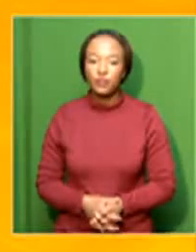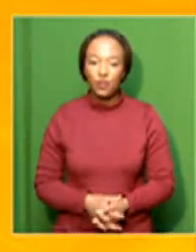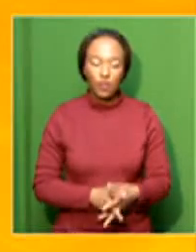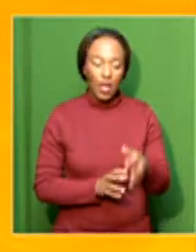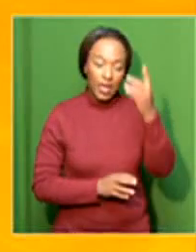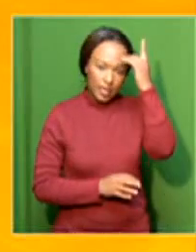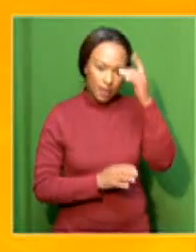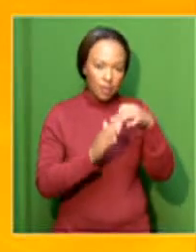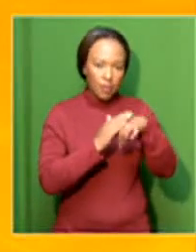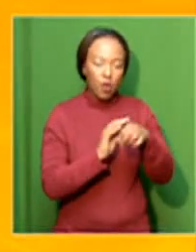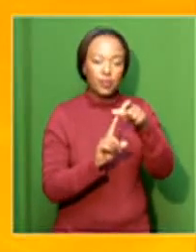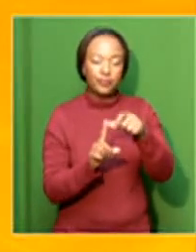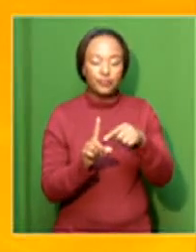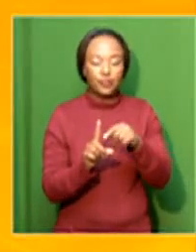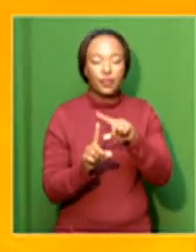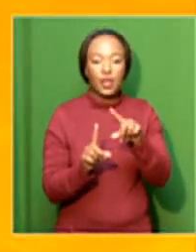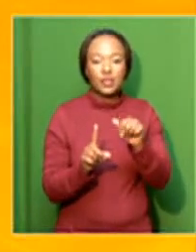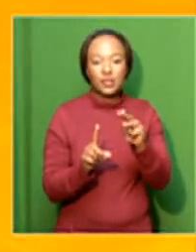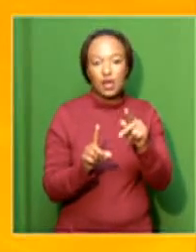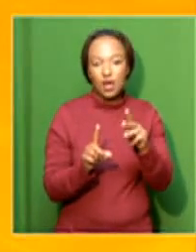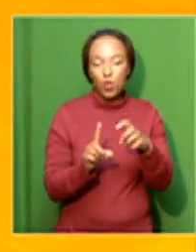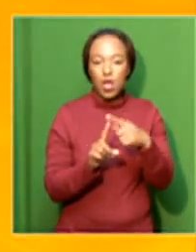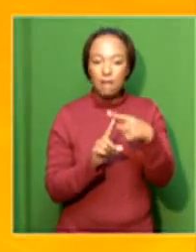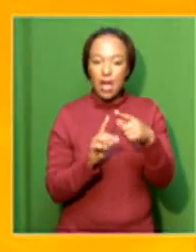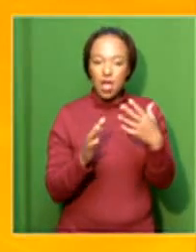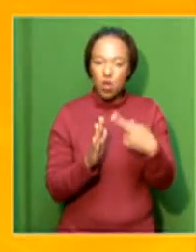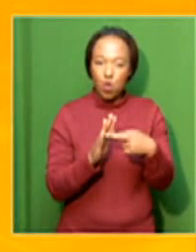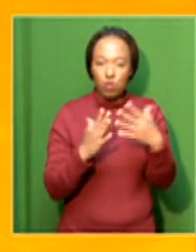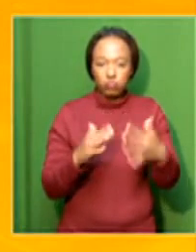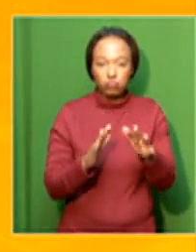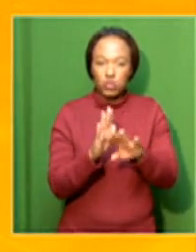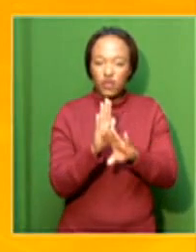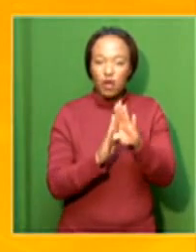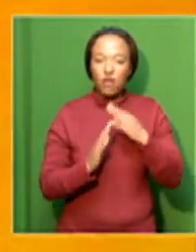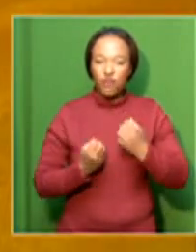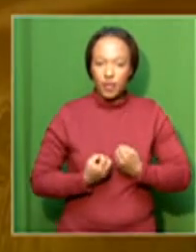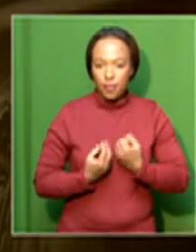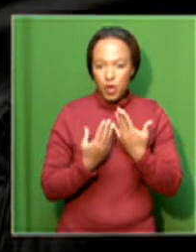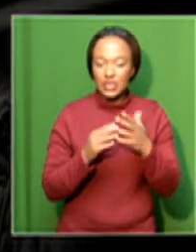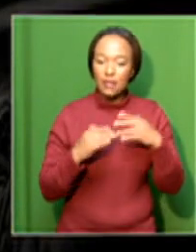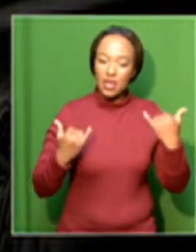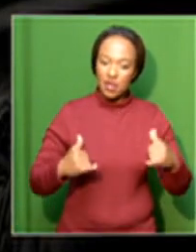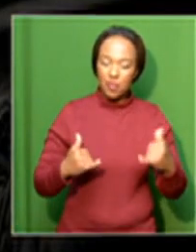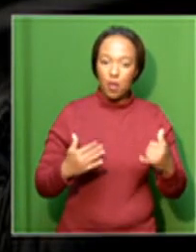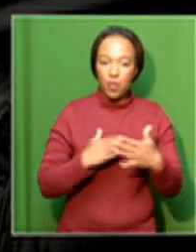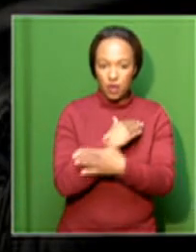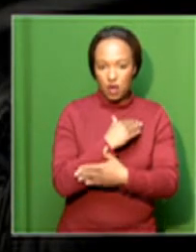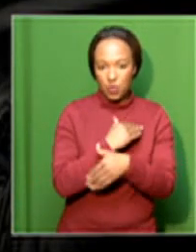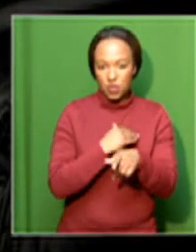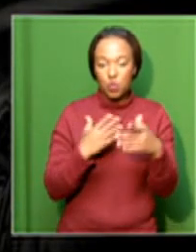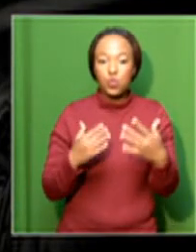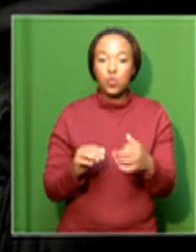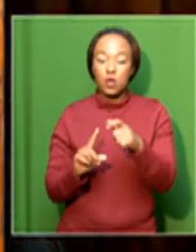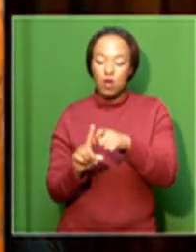Durban-born hip-hop artist Zakwe has played a phenomenal part in the development of poetry and hip-hop in the country. He's arguably one